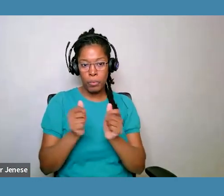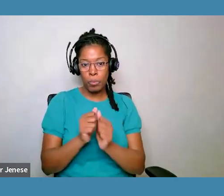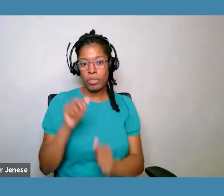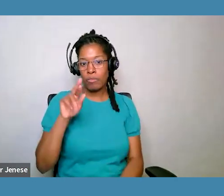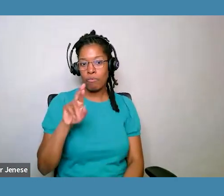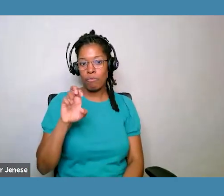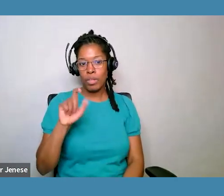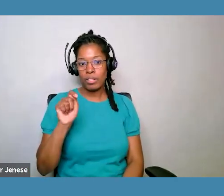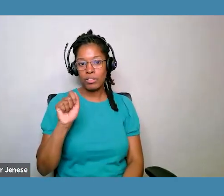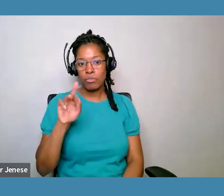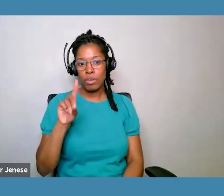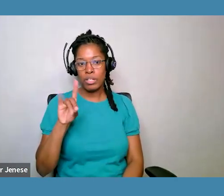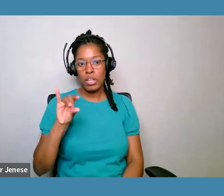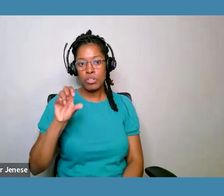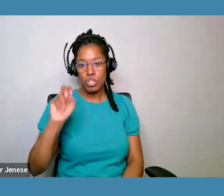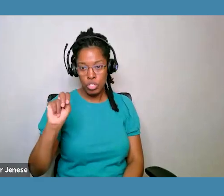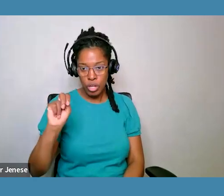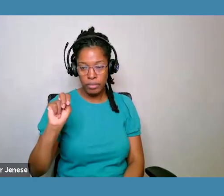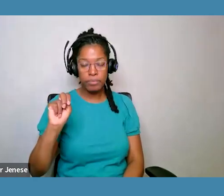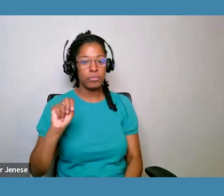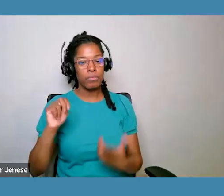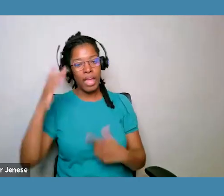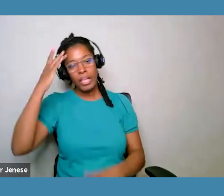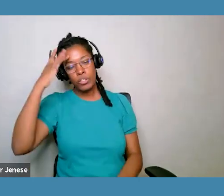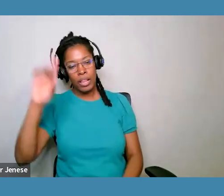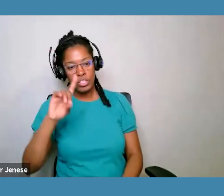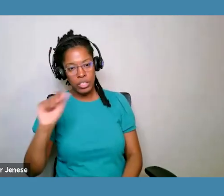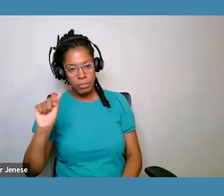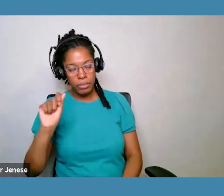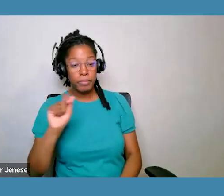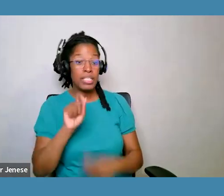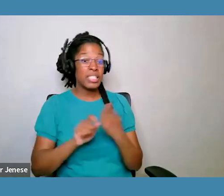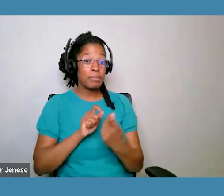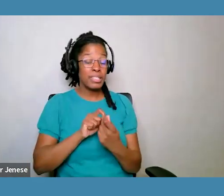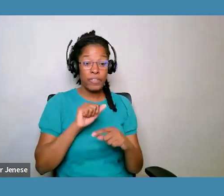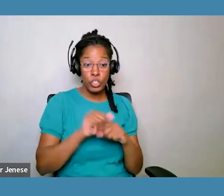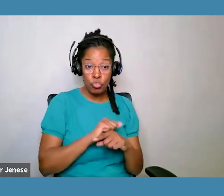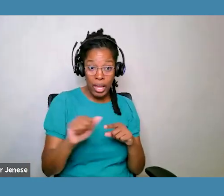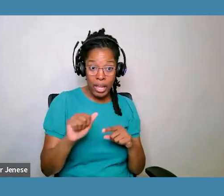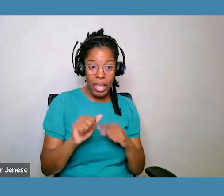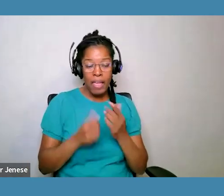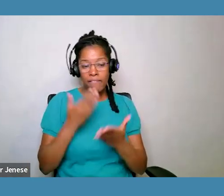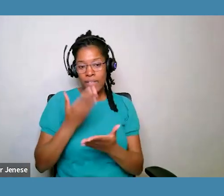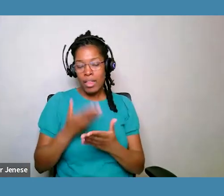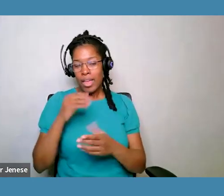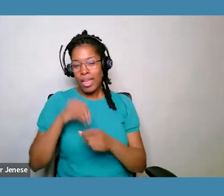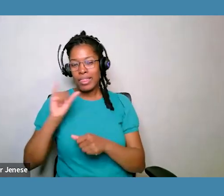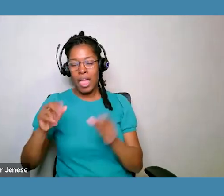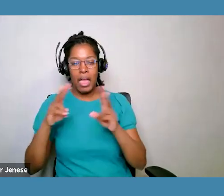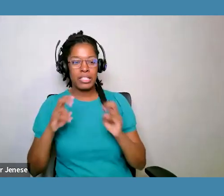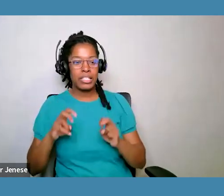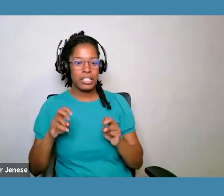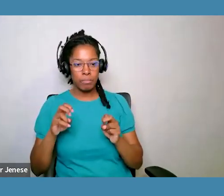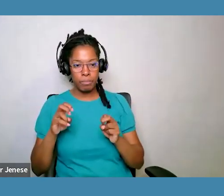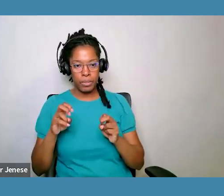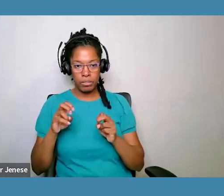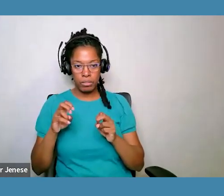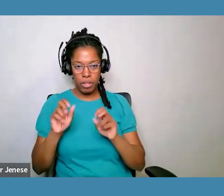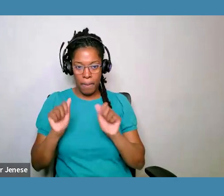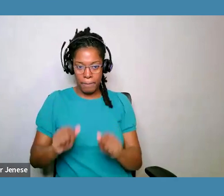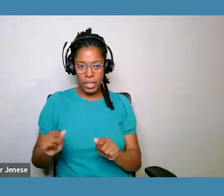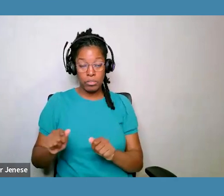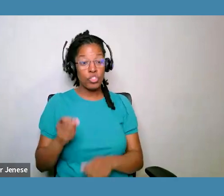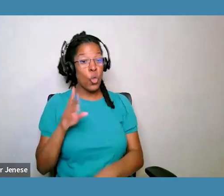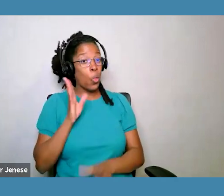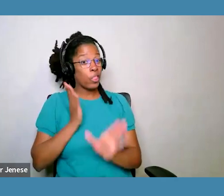intellectual disability, and who have specific training and validation in the assessment instrument. So the psychologist or psychiatrist, whoever's